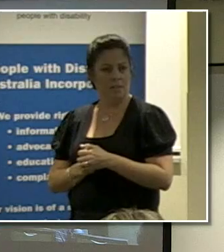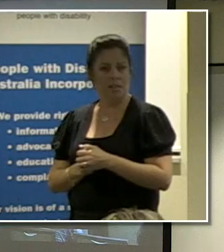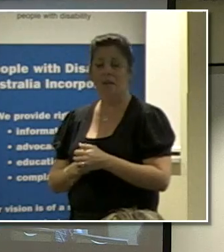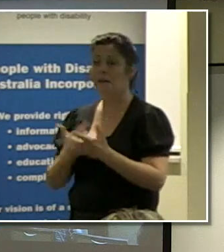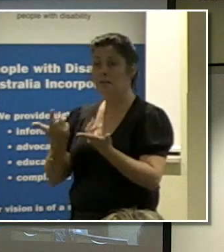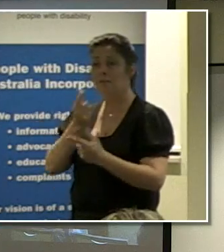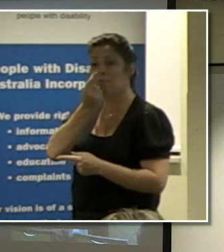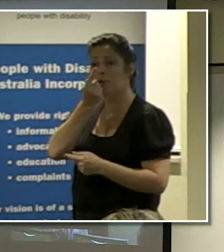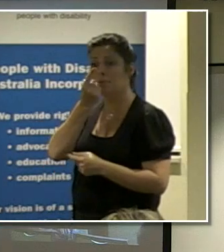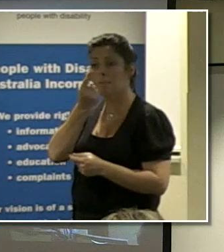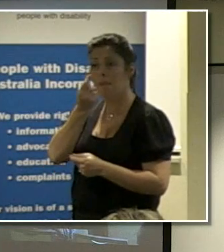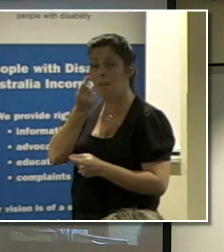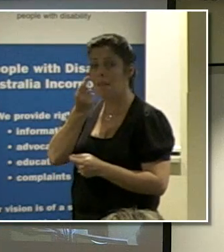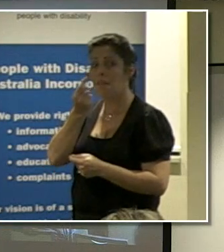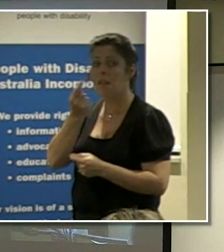feasible to